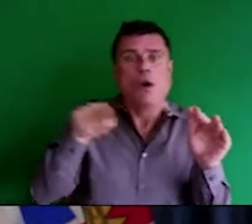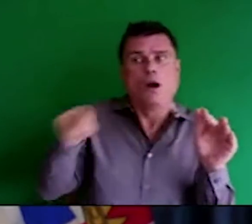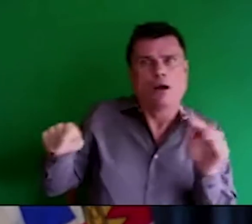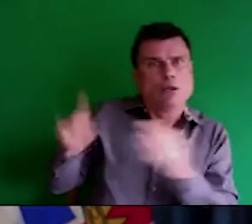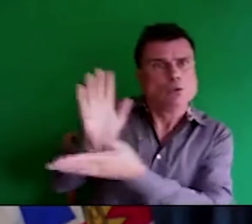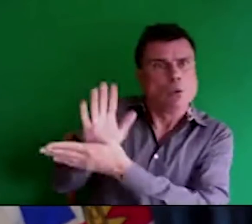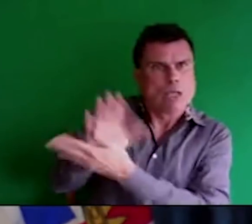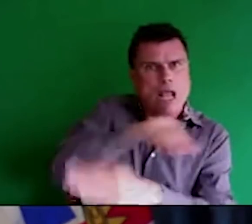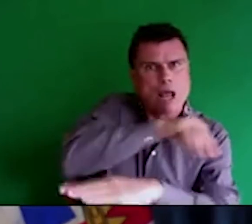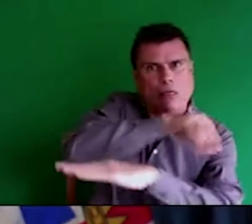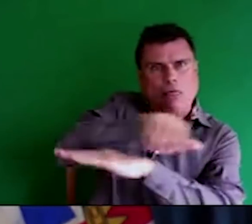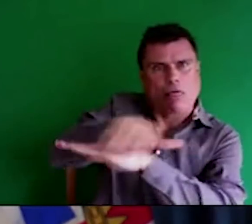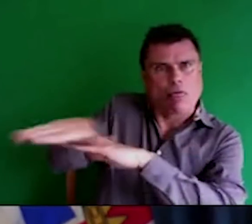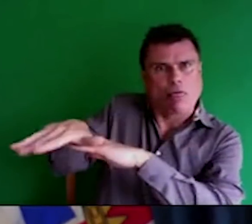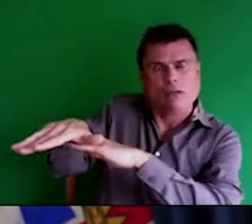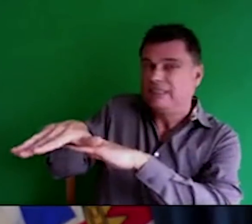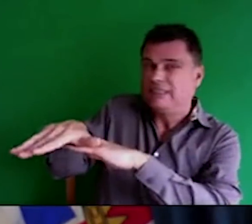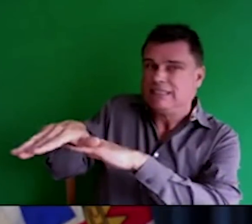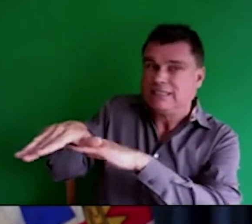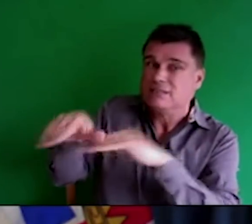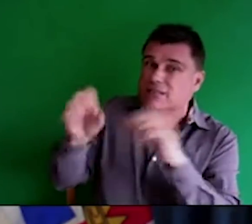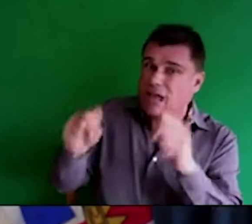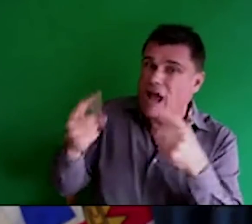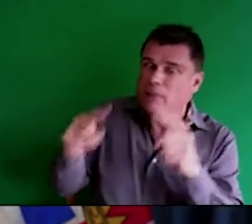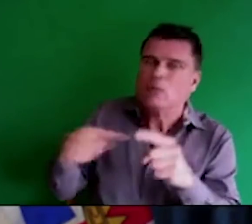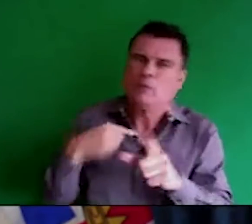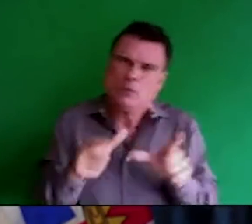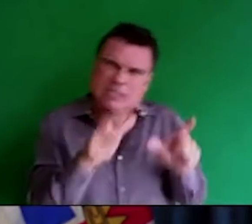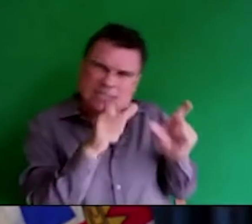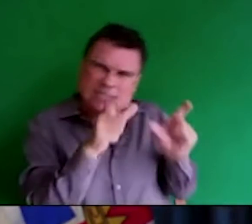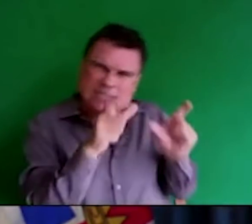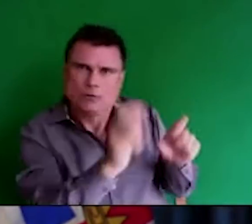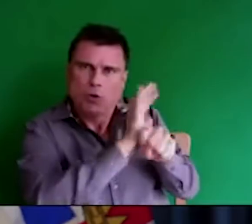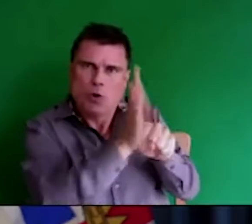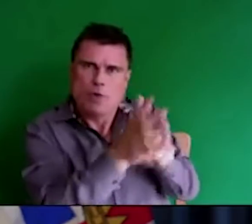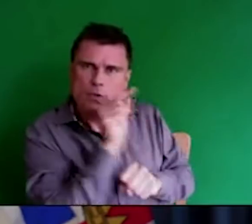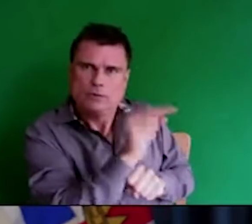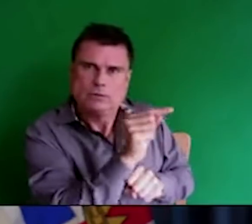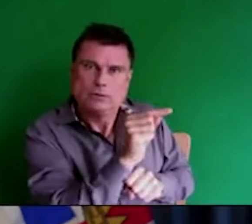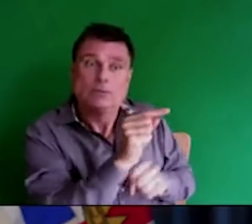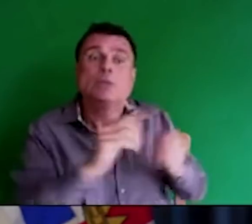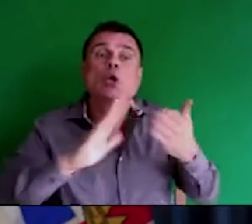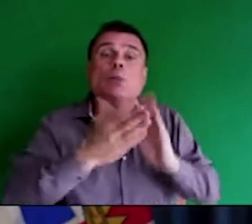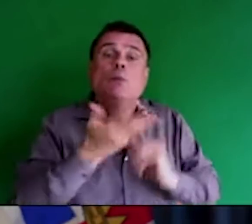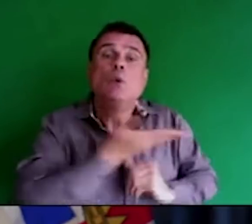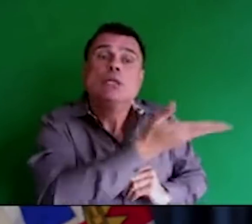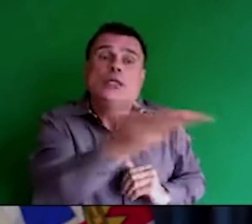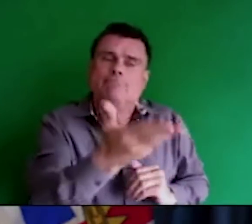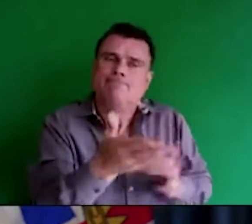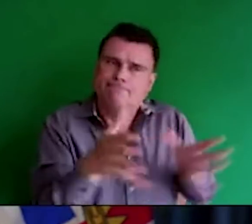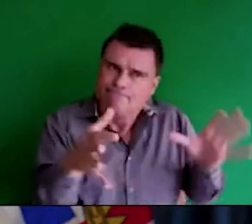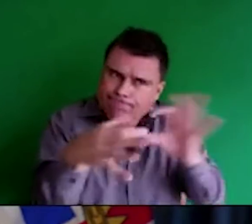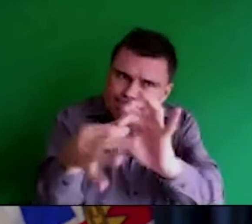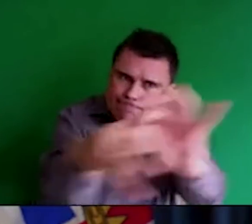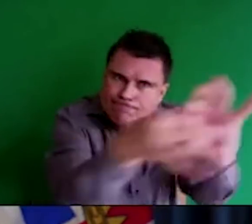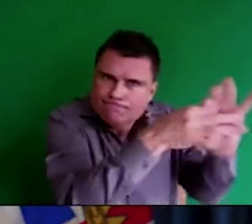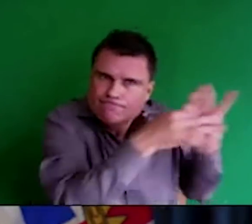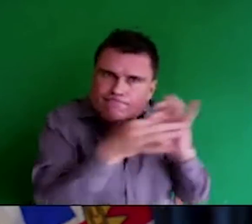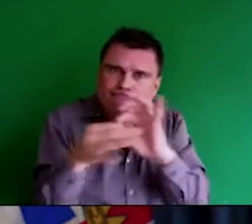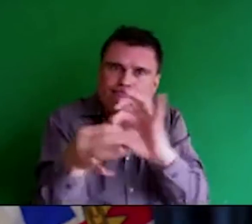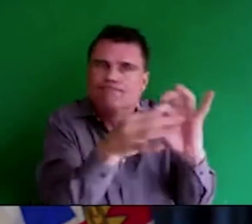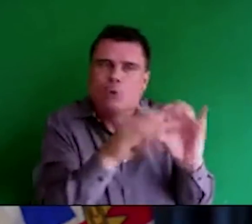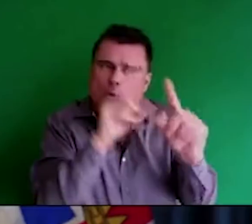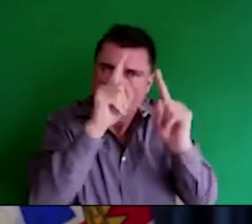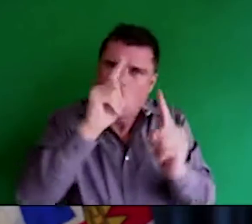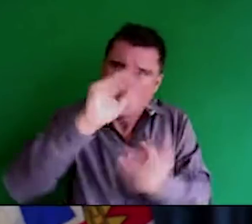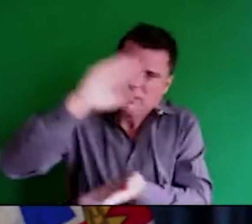to guard against. That includes parents, that includes teachers, that includes support workers as well as administrators. And